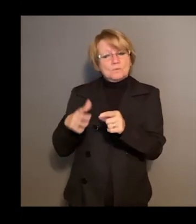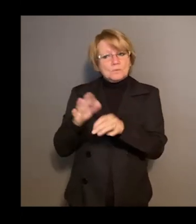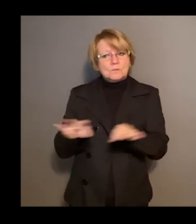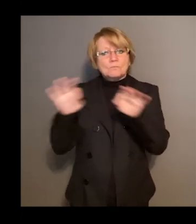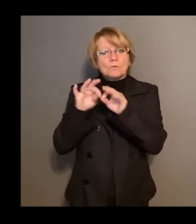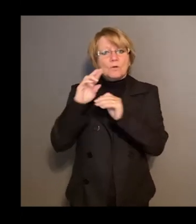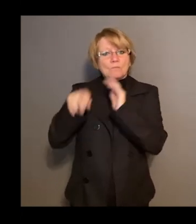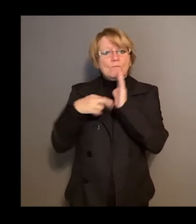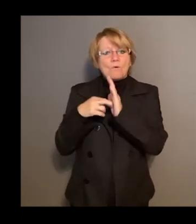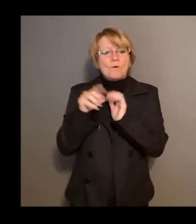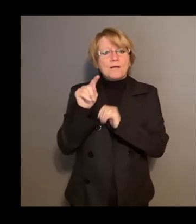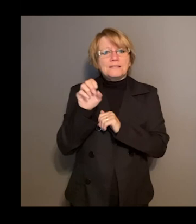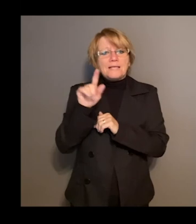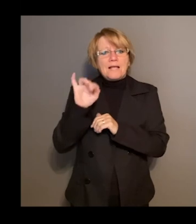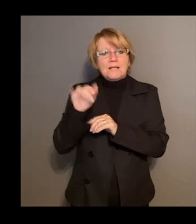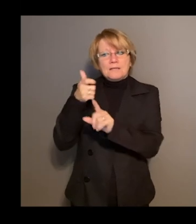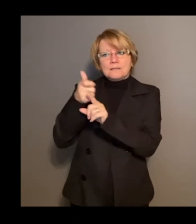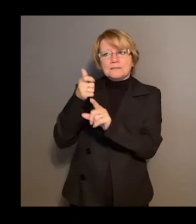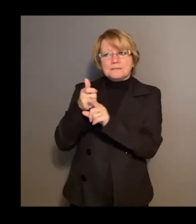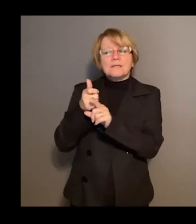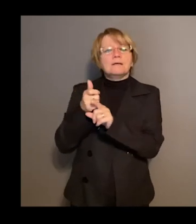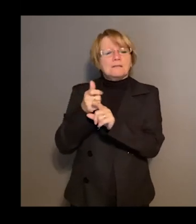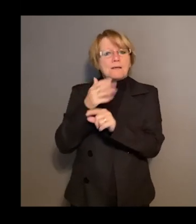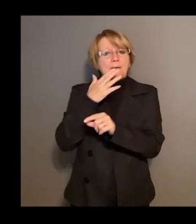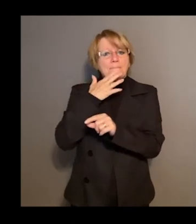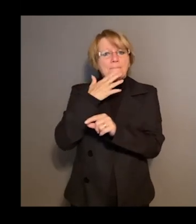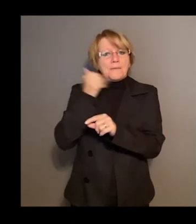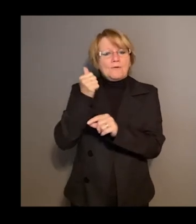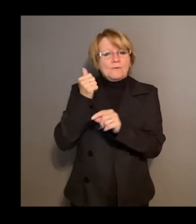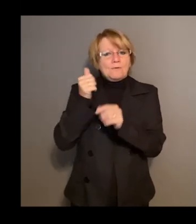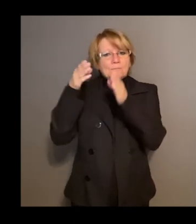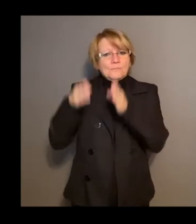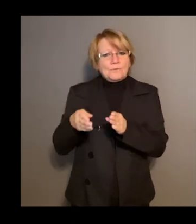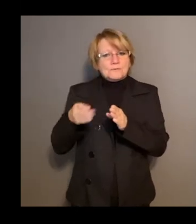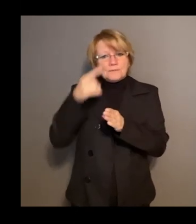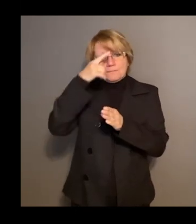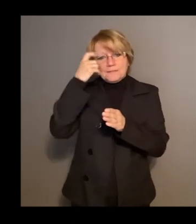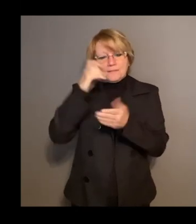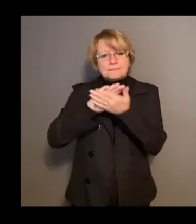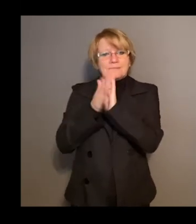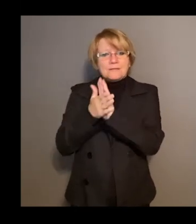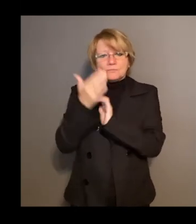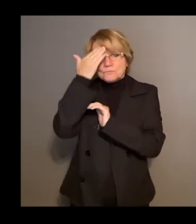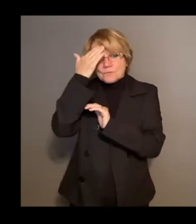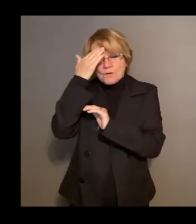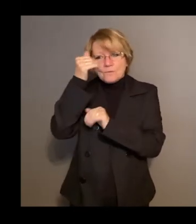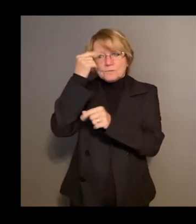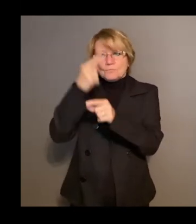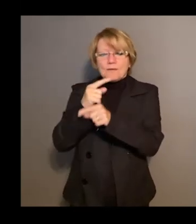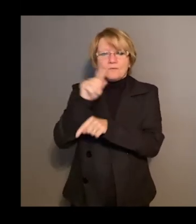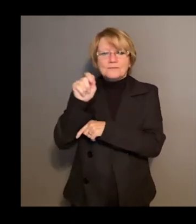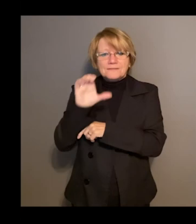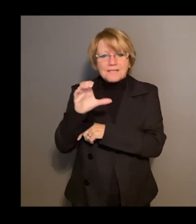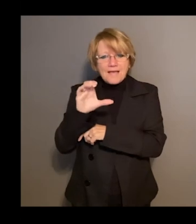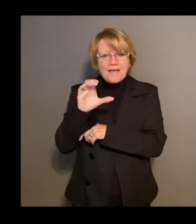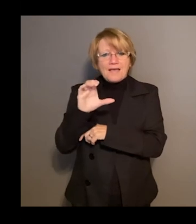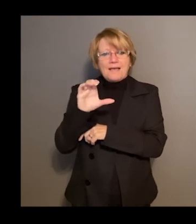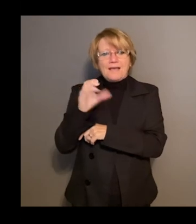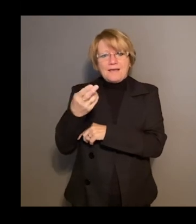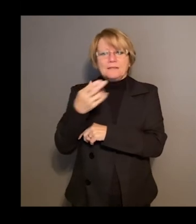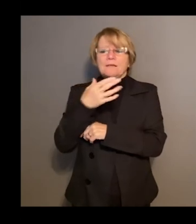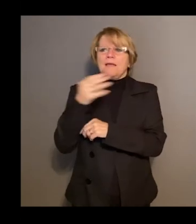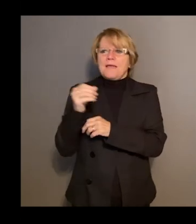certainly a better man because he had an opportunity to know his brother, Zach, who also Malik got to